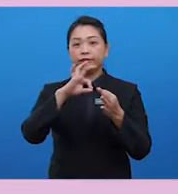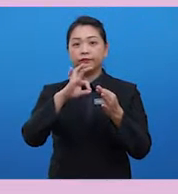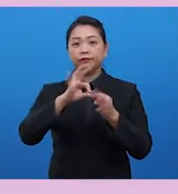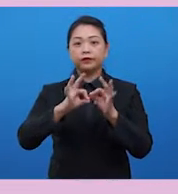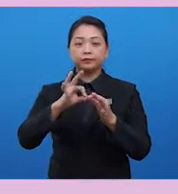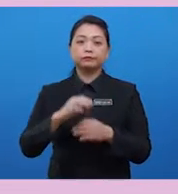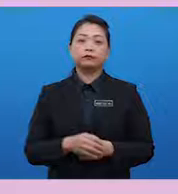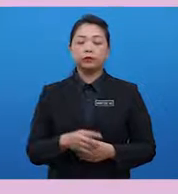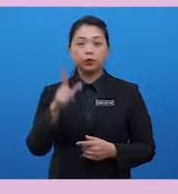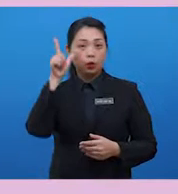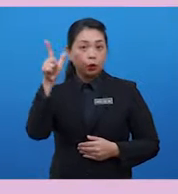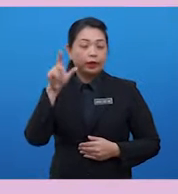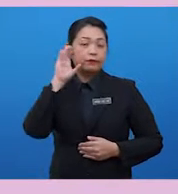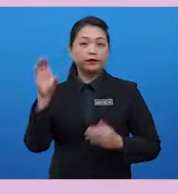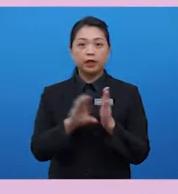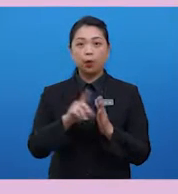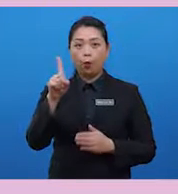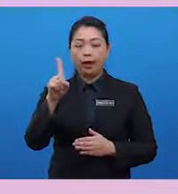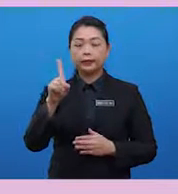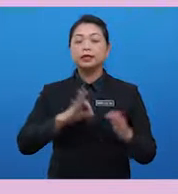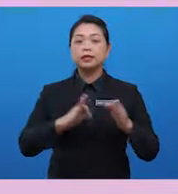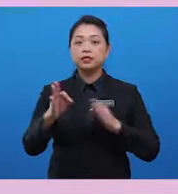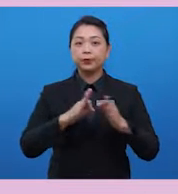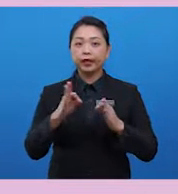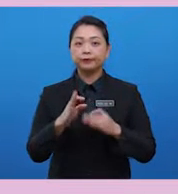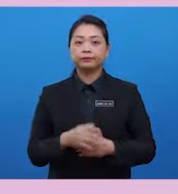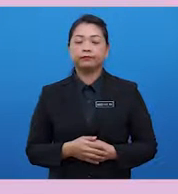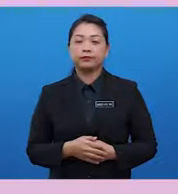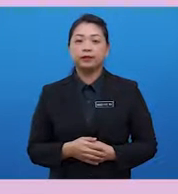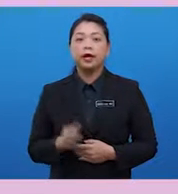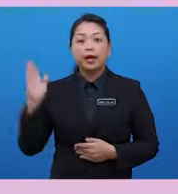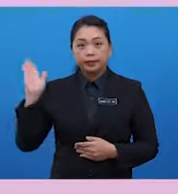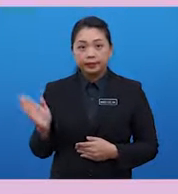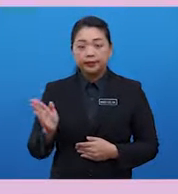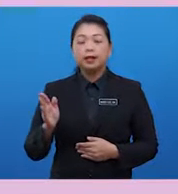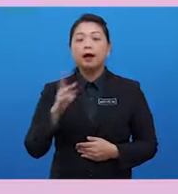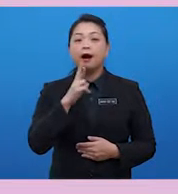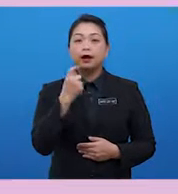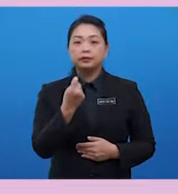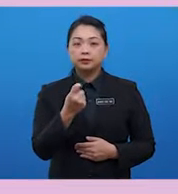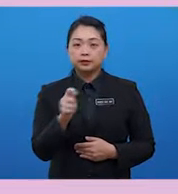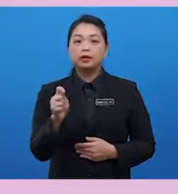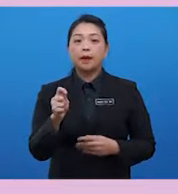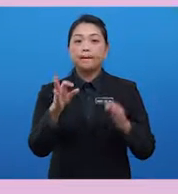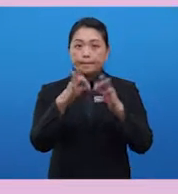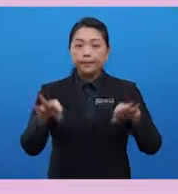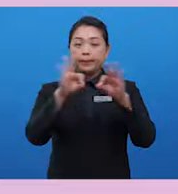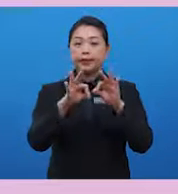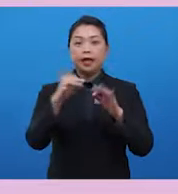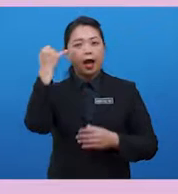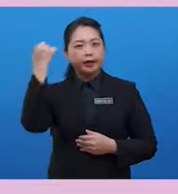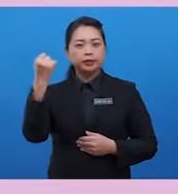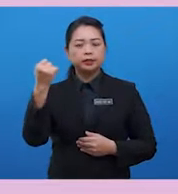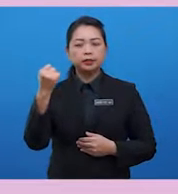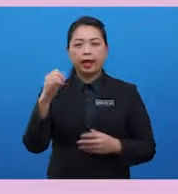you look at figure 1, it explains. Now, these are the main ideas of inference as found